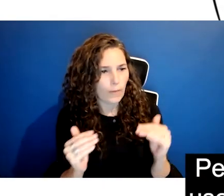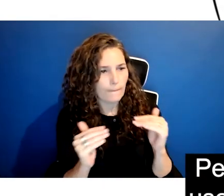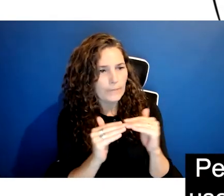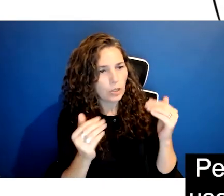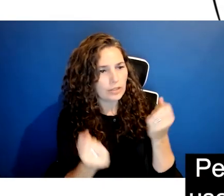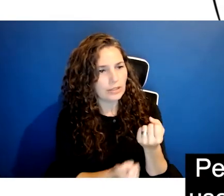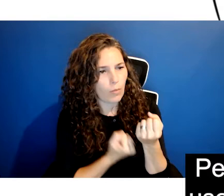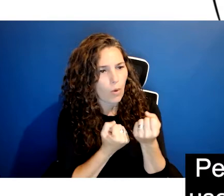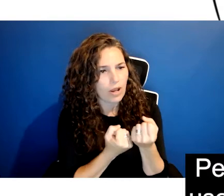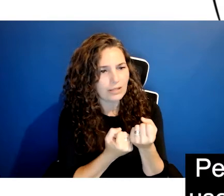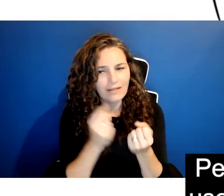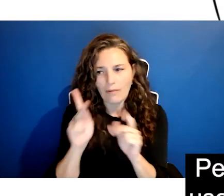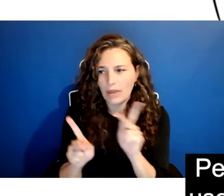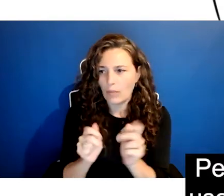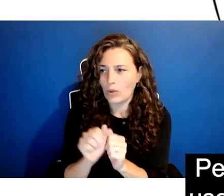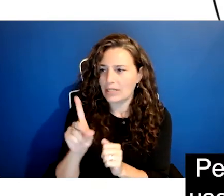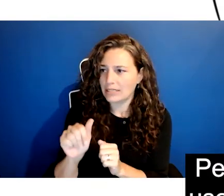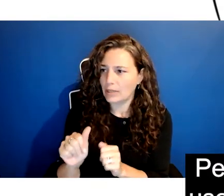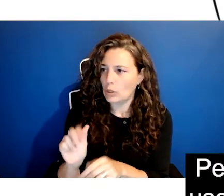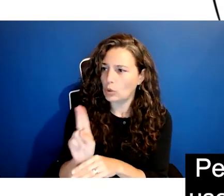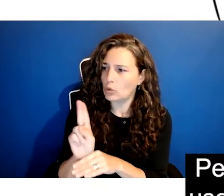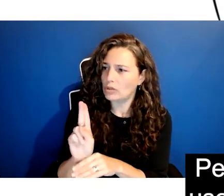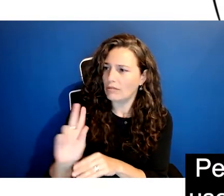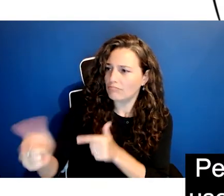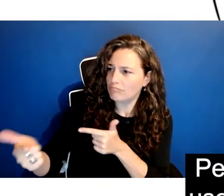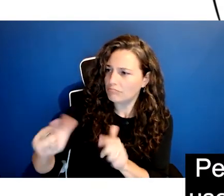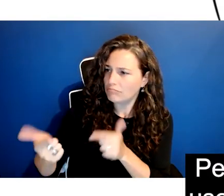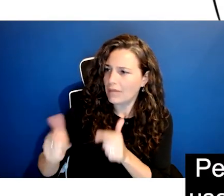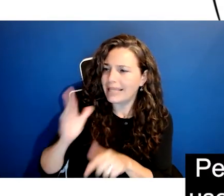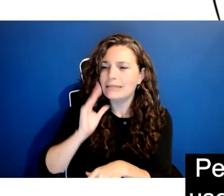own experiences to help each other.